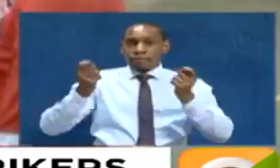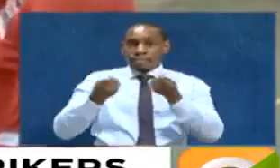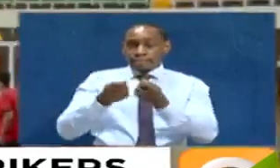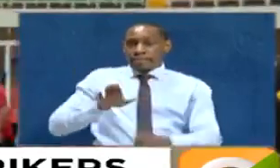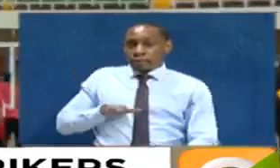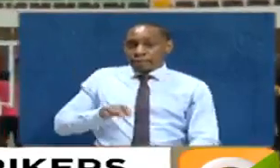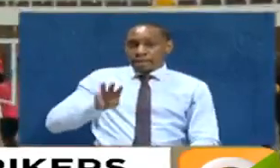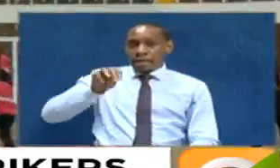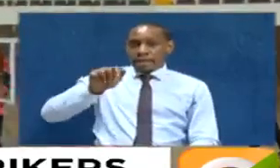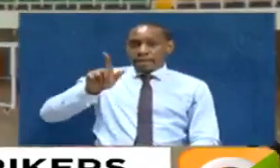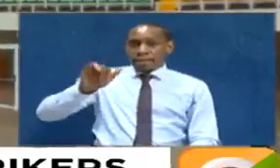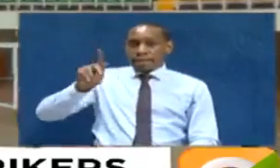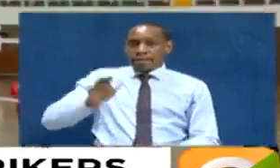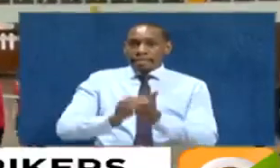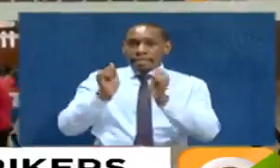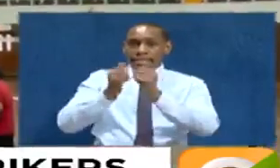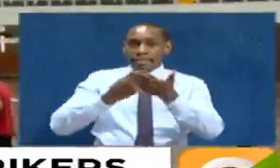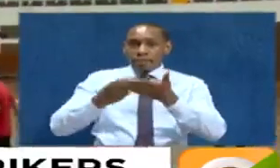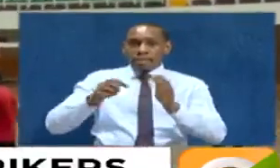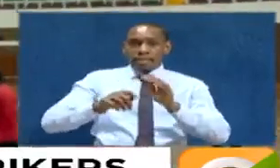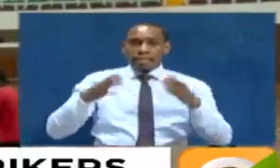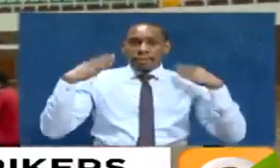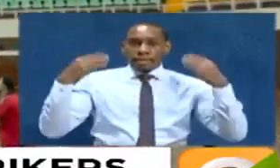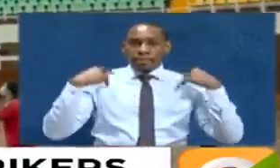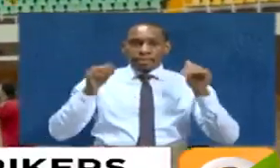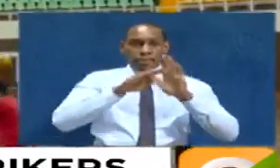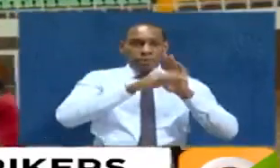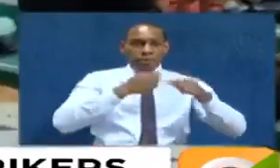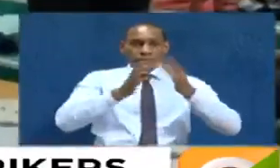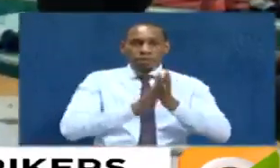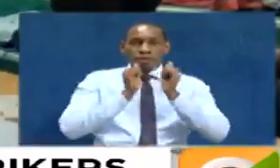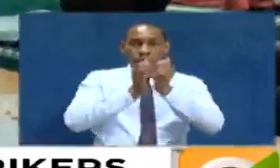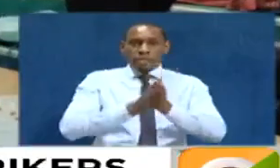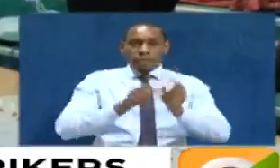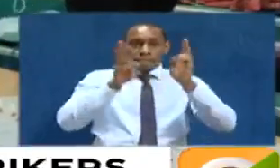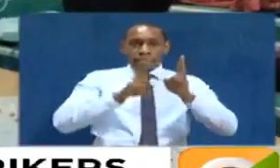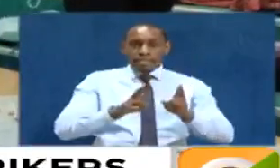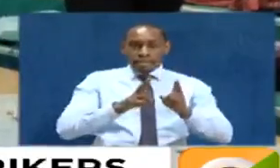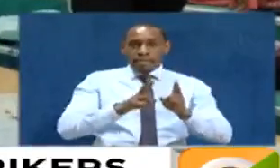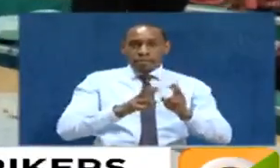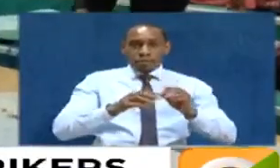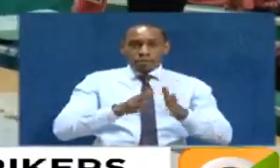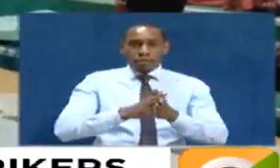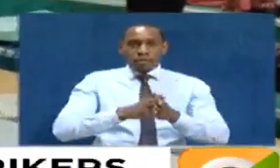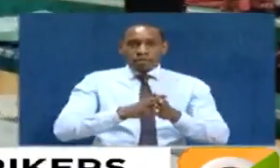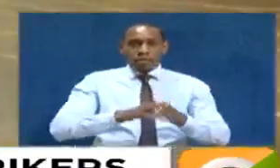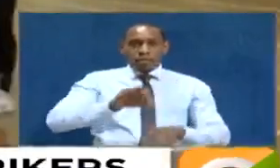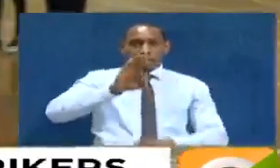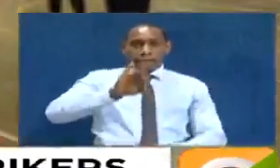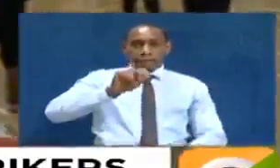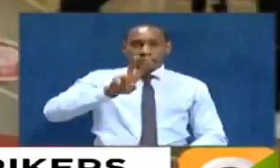Malkia Strikers. A 10-week training program is underway in collaboration with the International Volleyball Federation AFIVB's empowerment